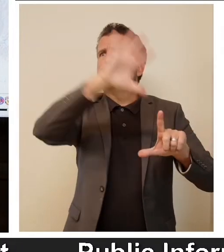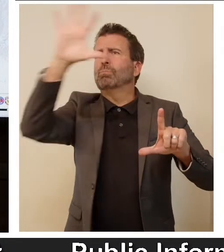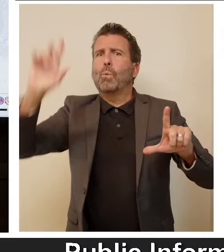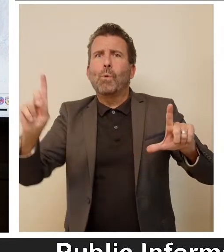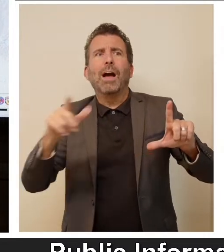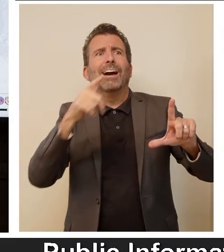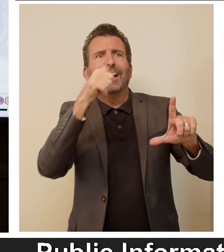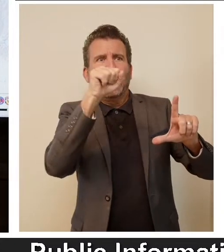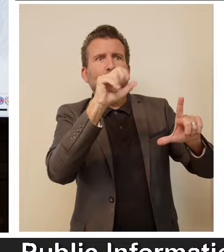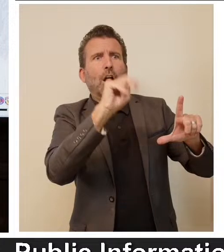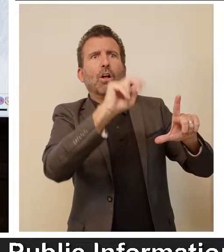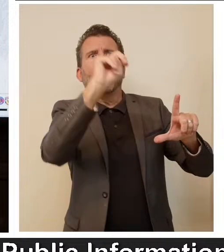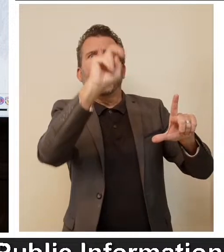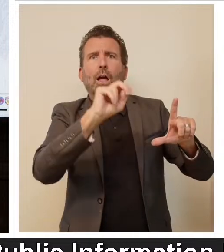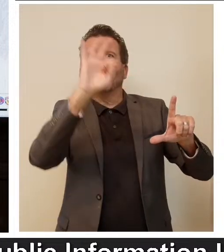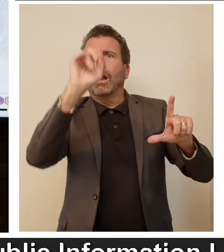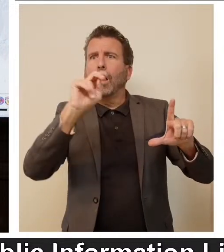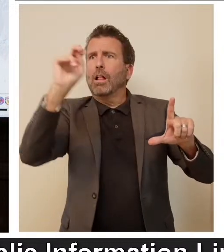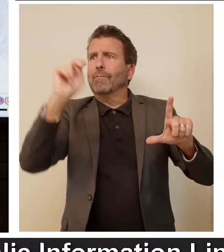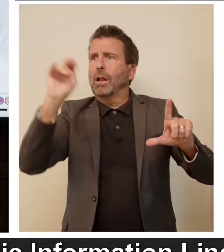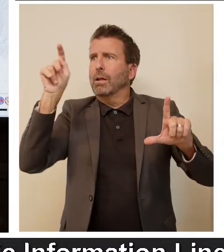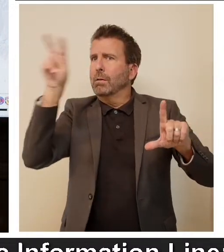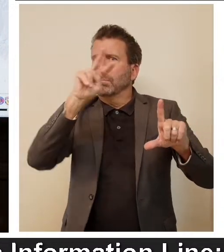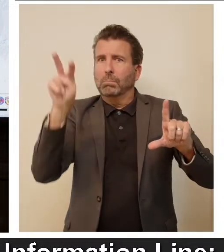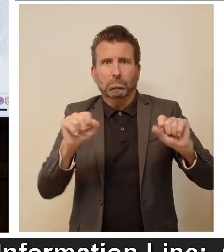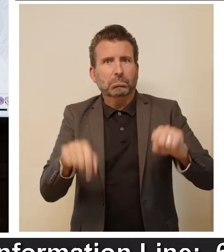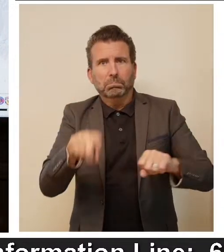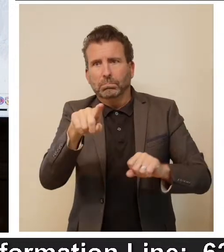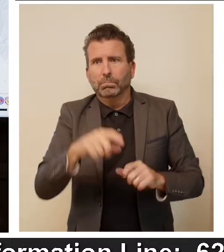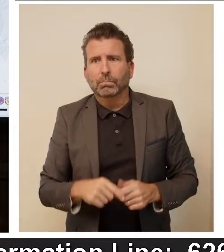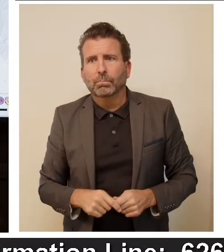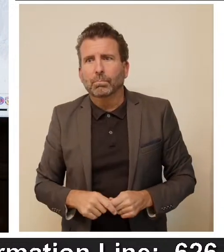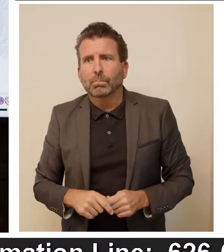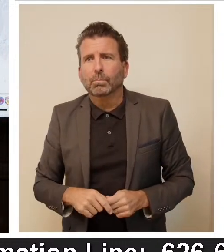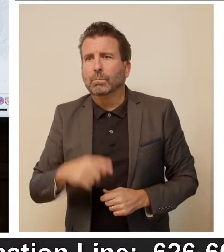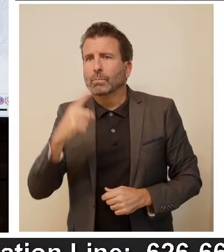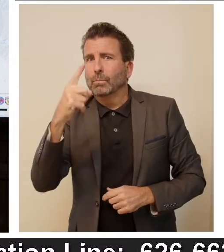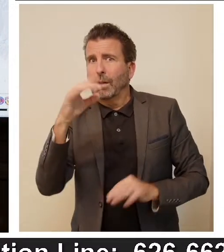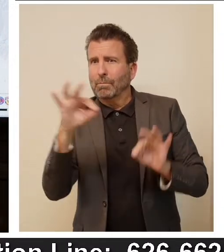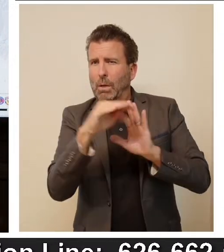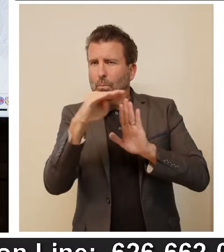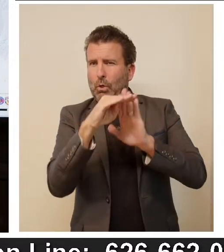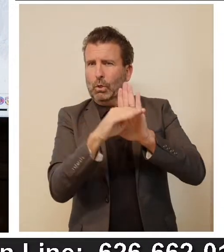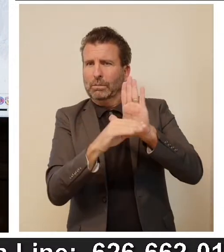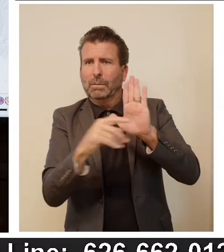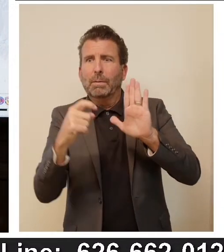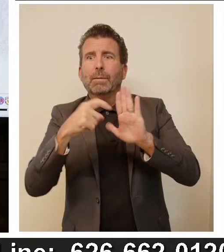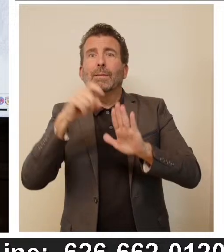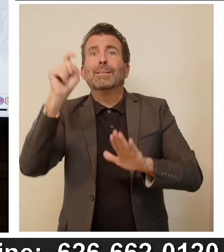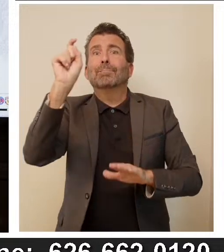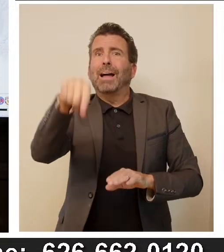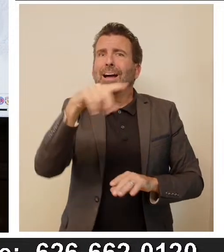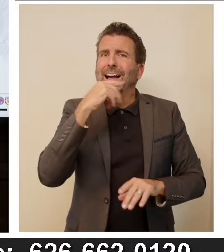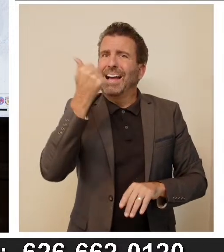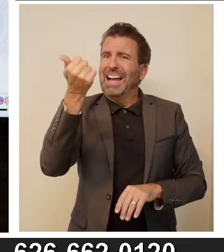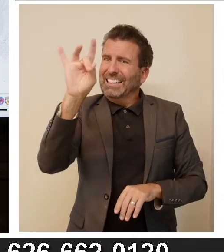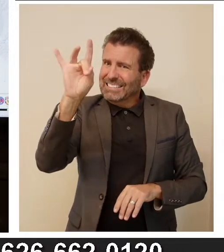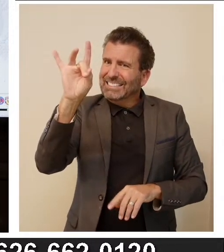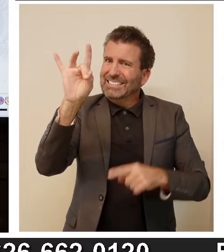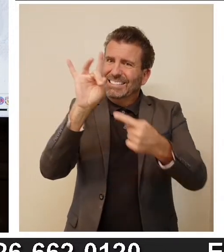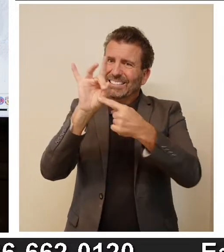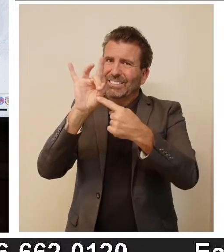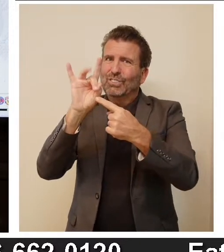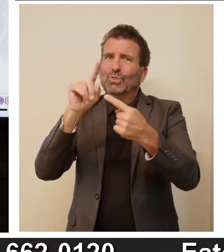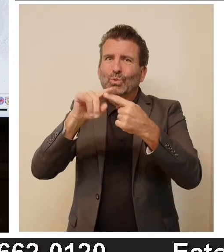restoration. SoCal Gas must have access to your meter and inside your residence to check the safety of your natural gas appliances.